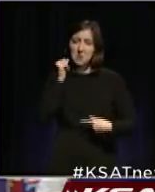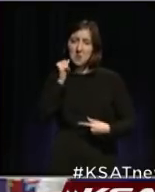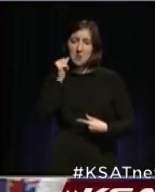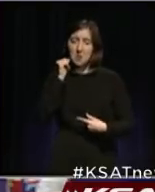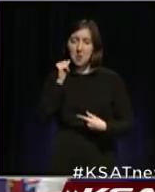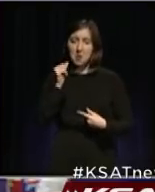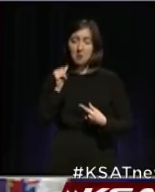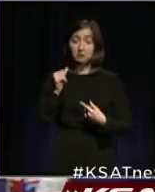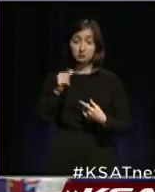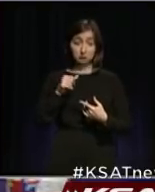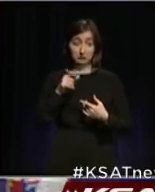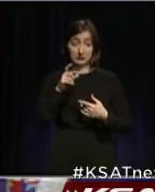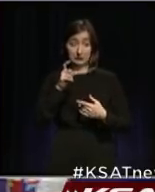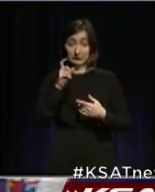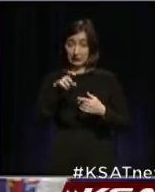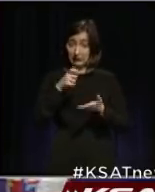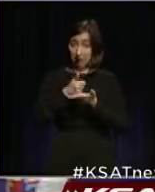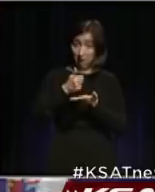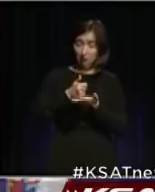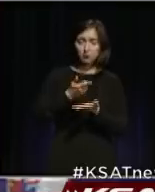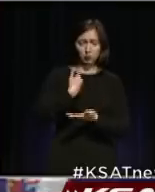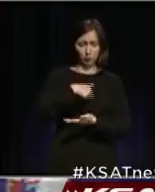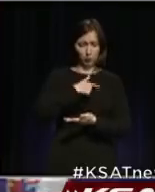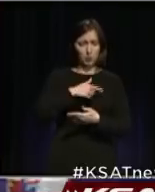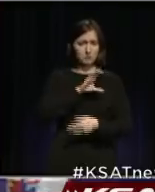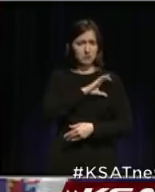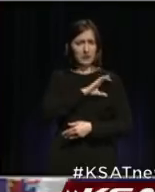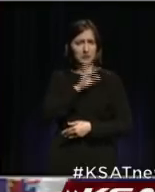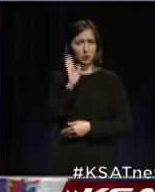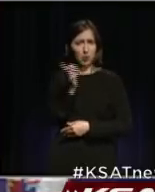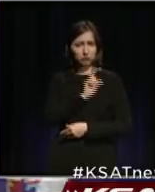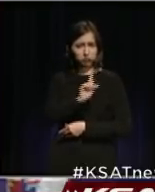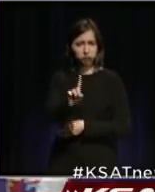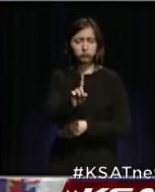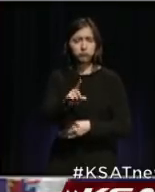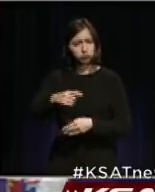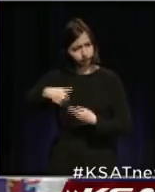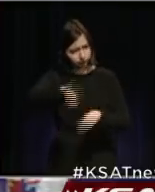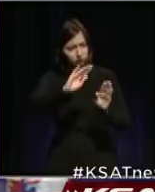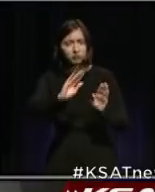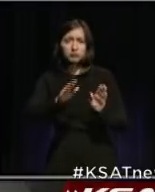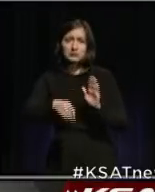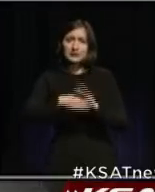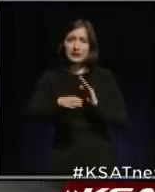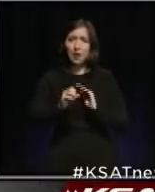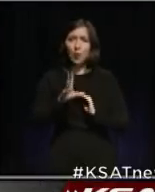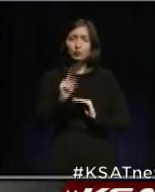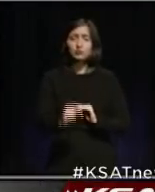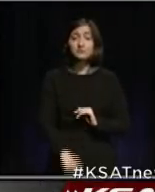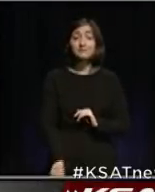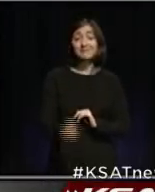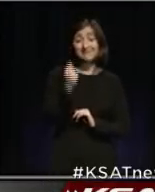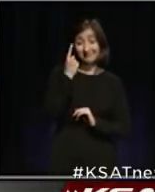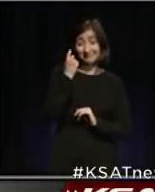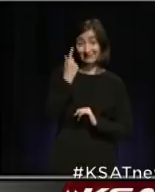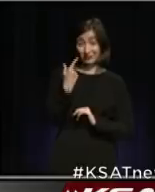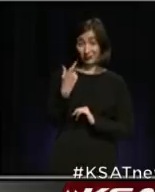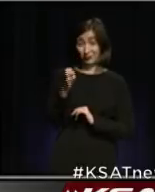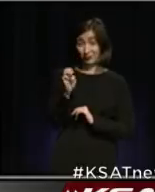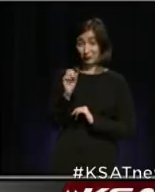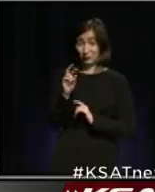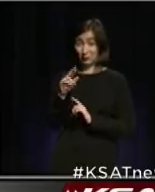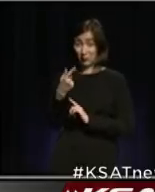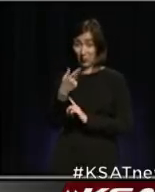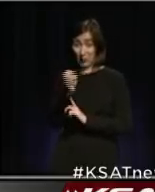remove them if that happens. George Hernandez is with us tonight. He's the president of the Bexar County Hospital District